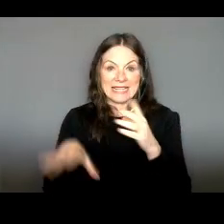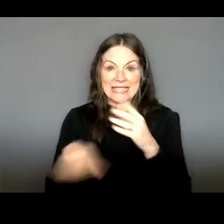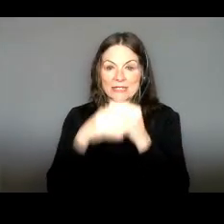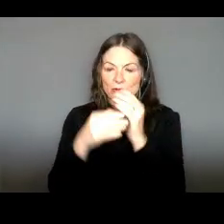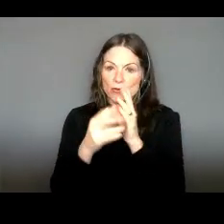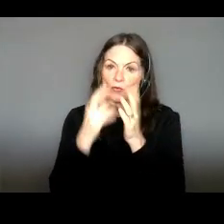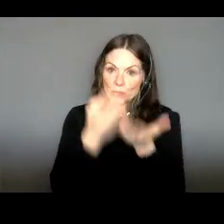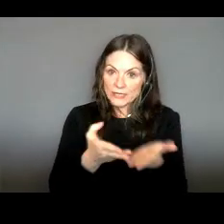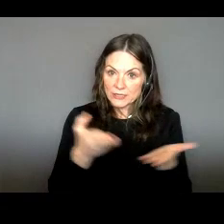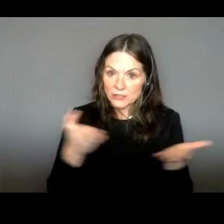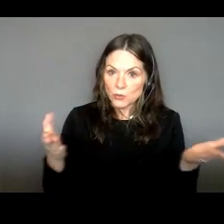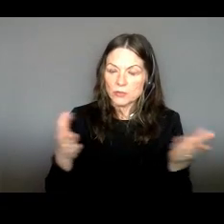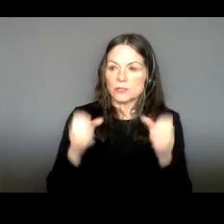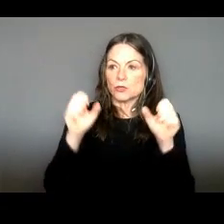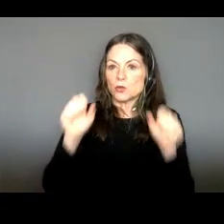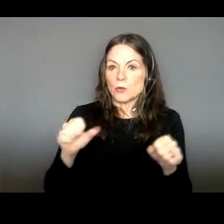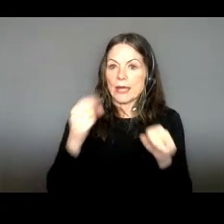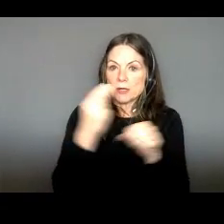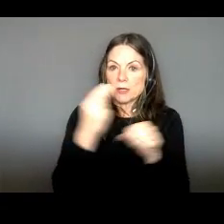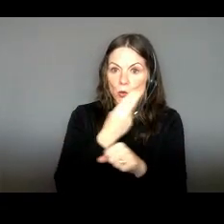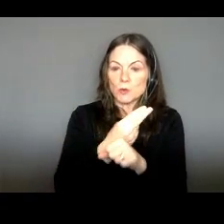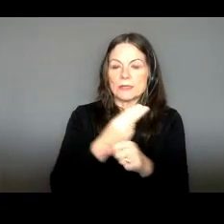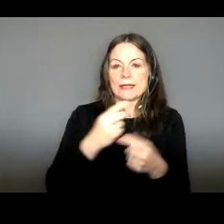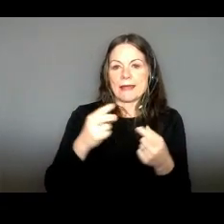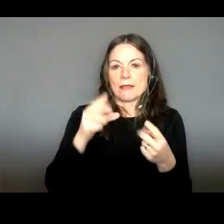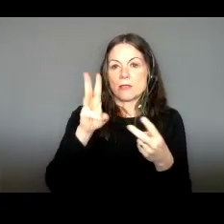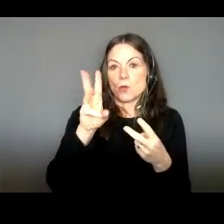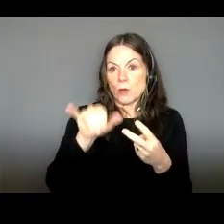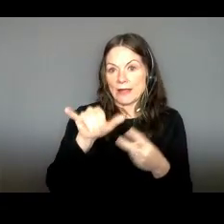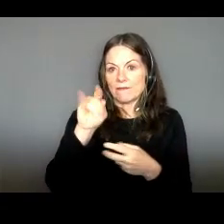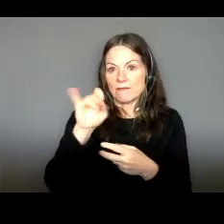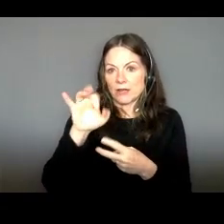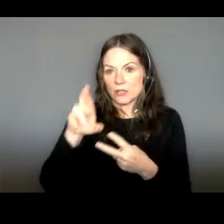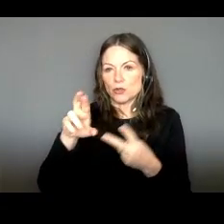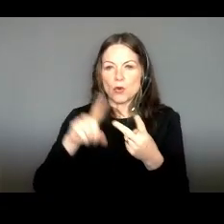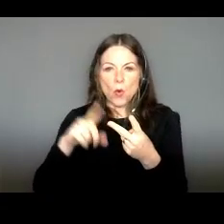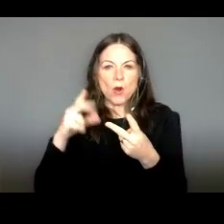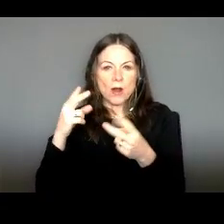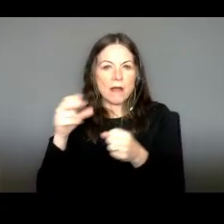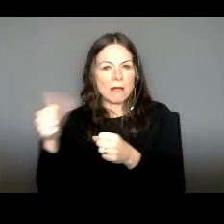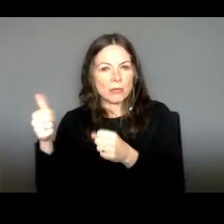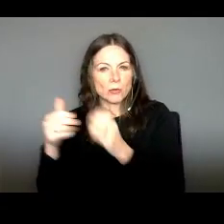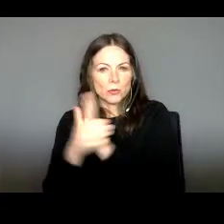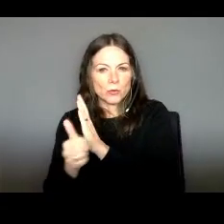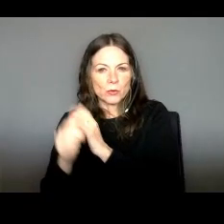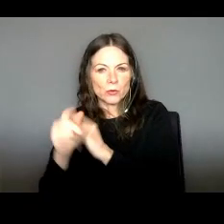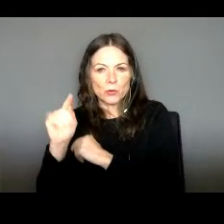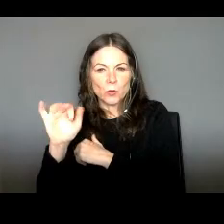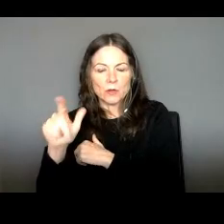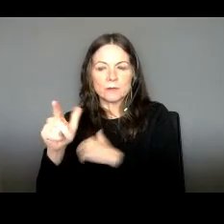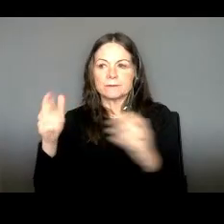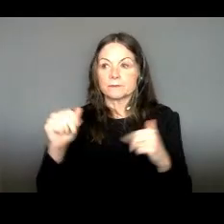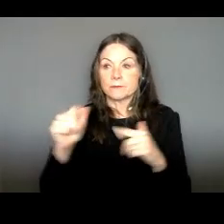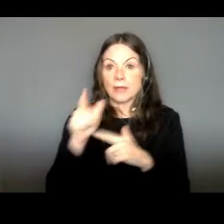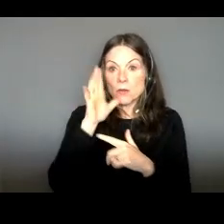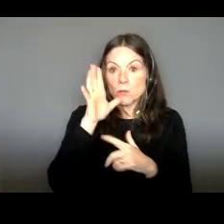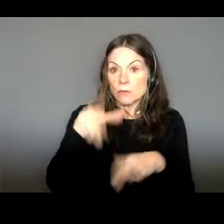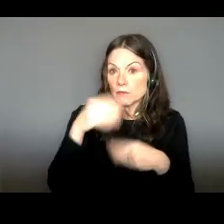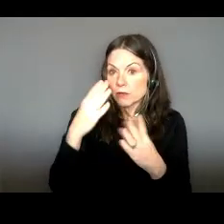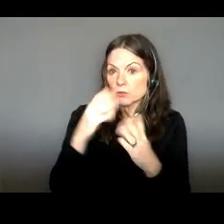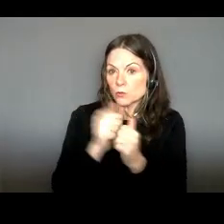as a standalone tool. And finally, we will provide you with some additional resources and training available to